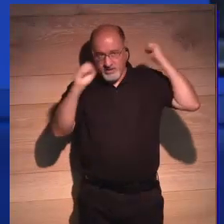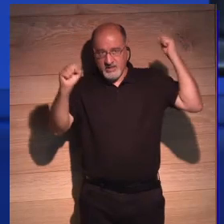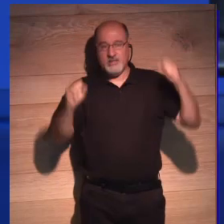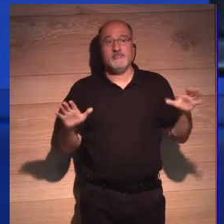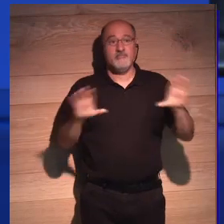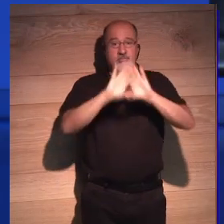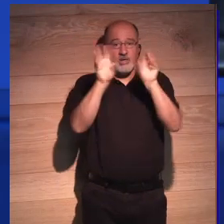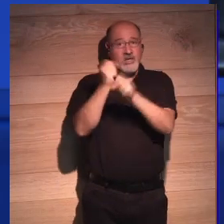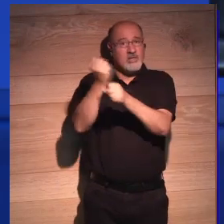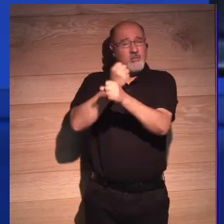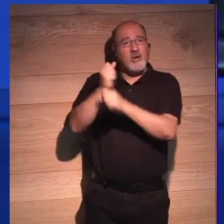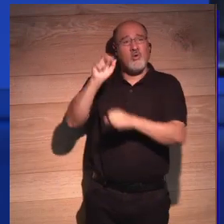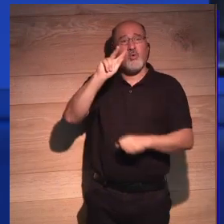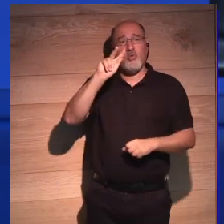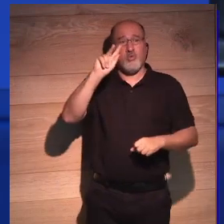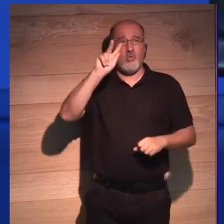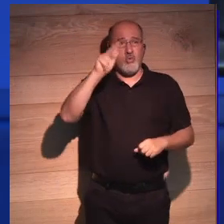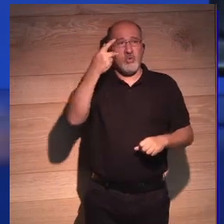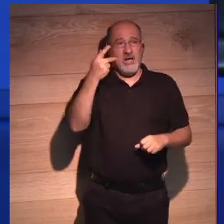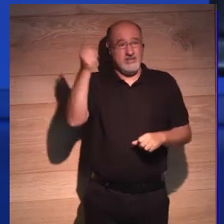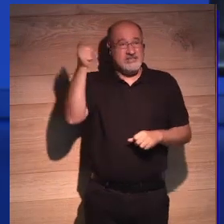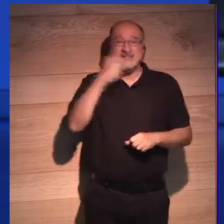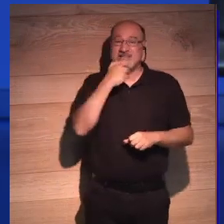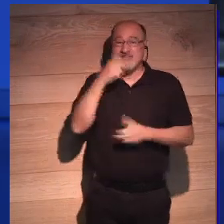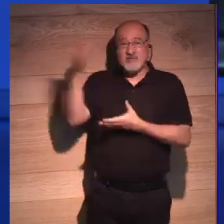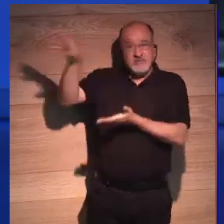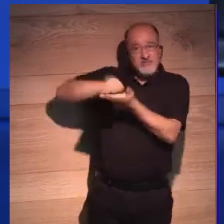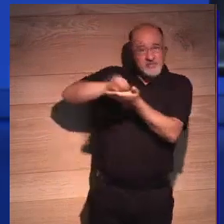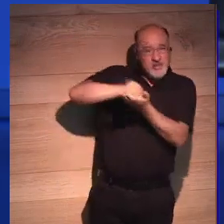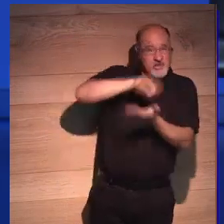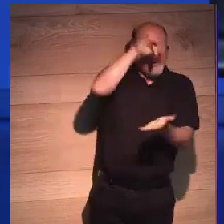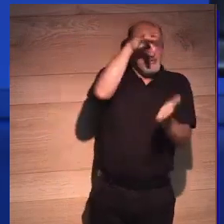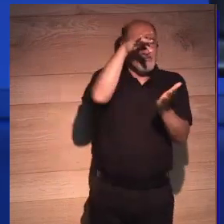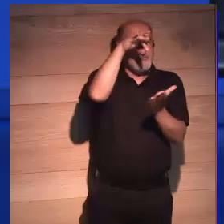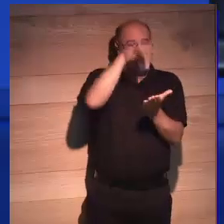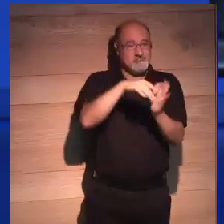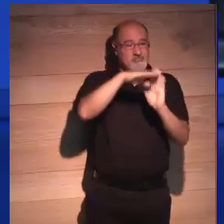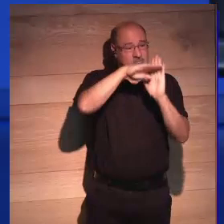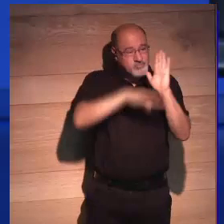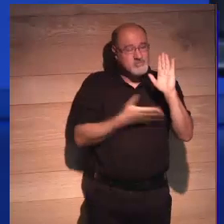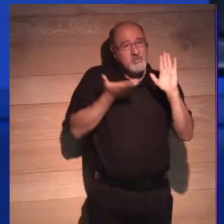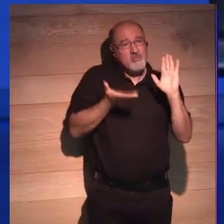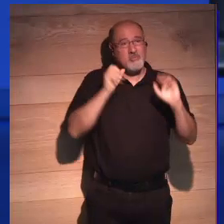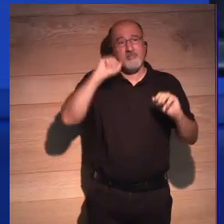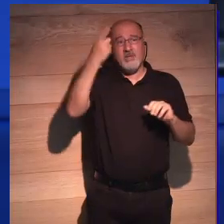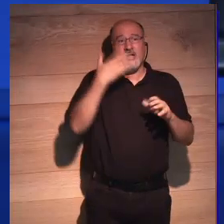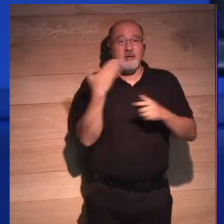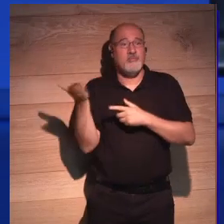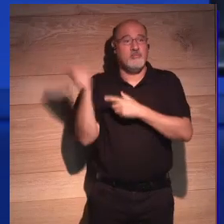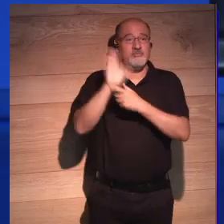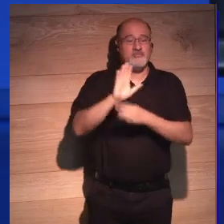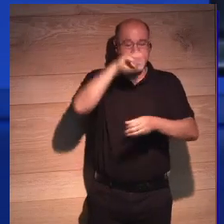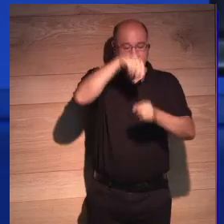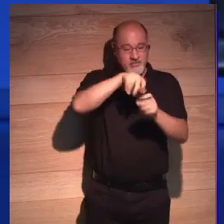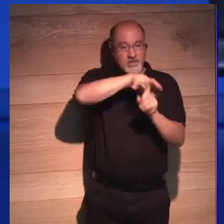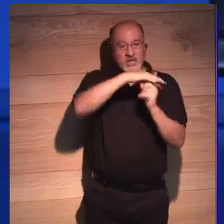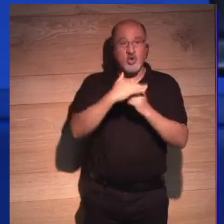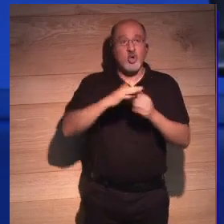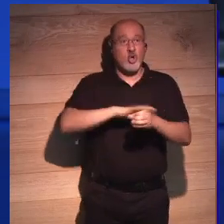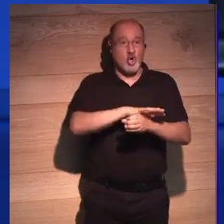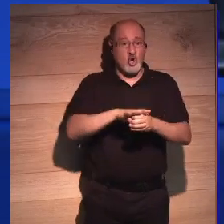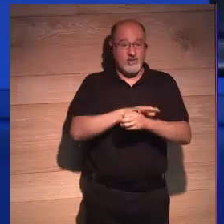some highlights. First of all, just a little bit of background on me to give some context. My career in virtual reality started back